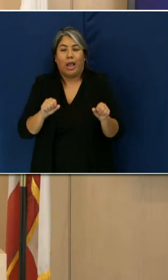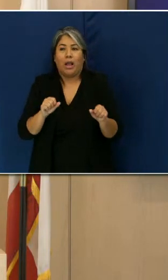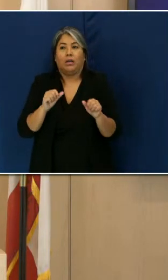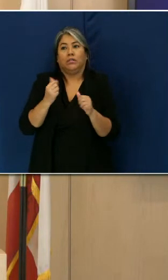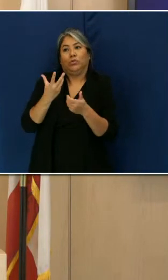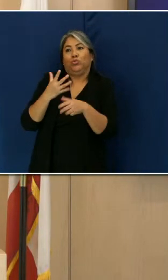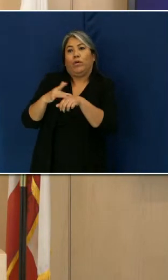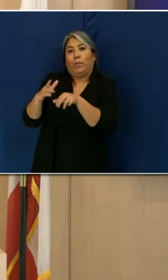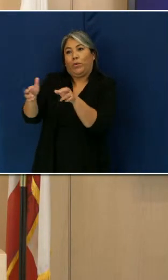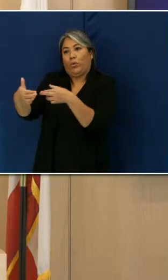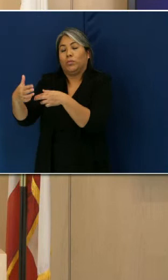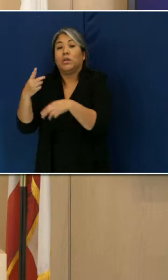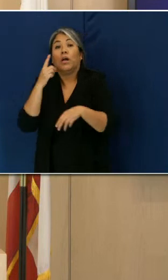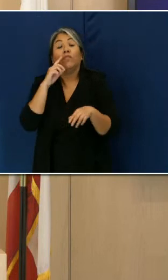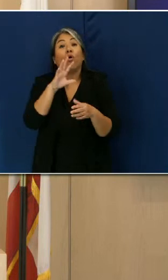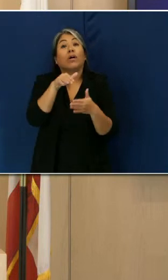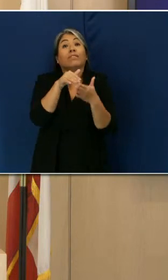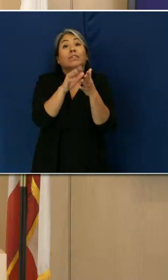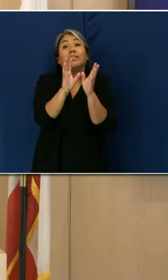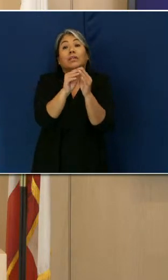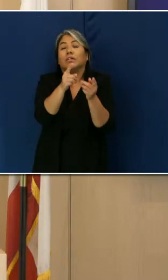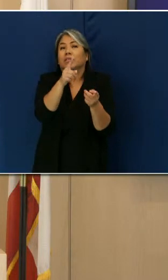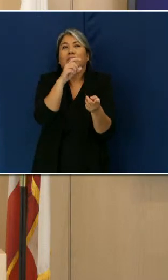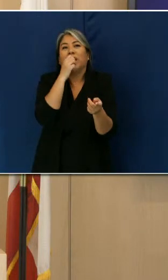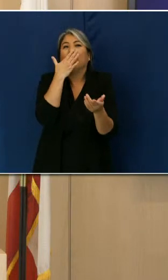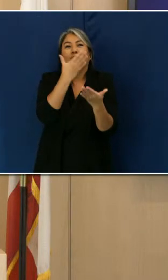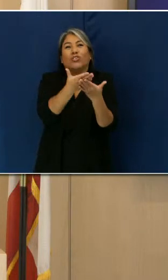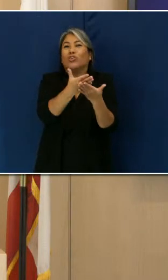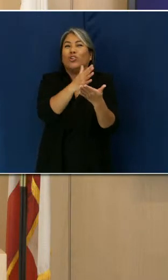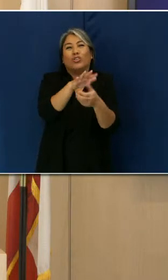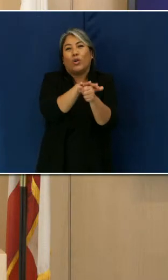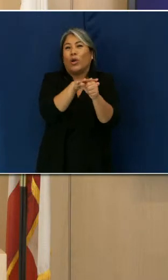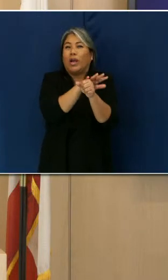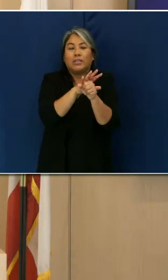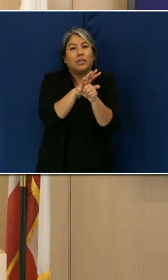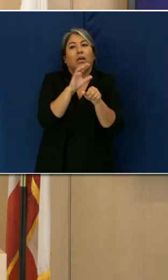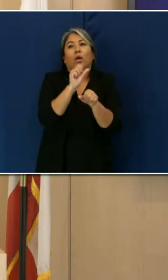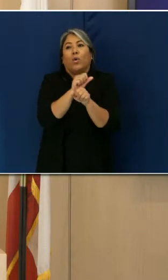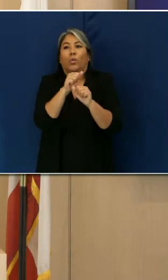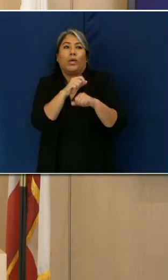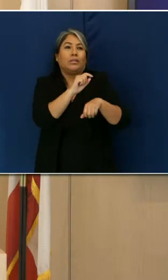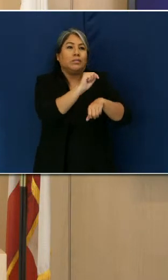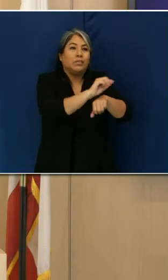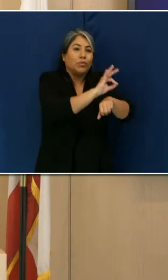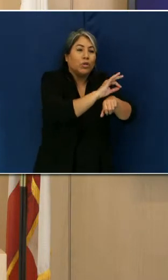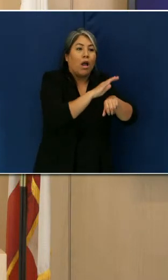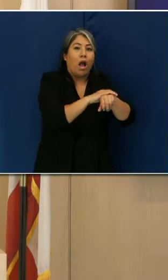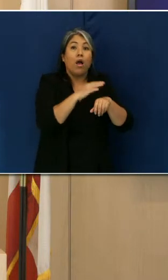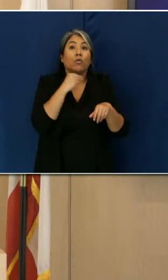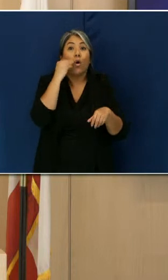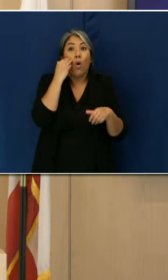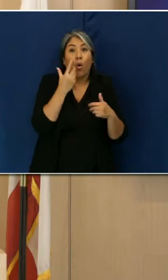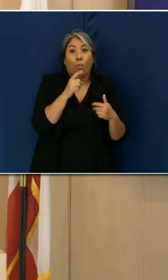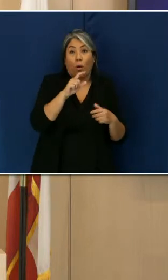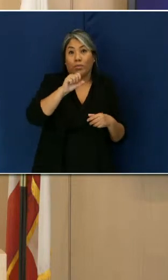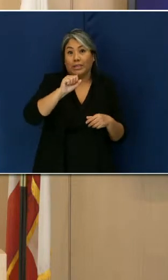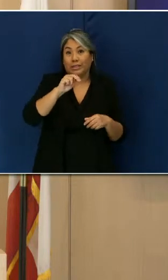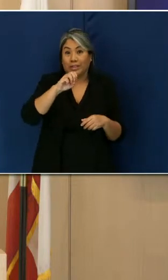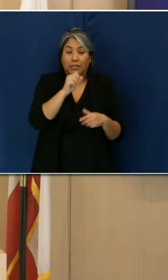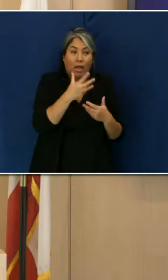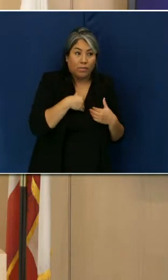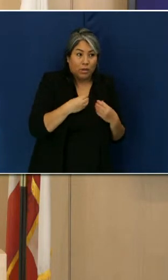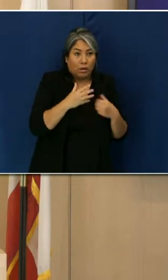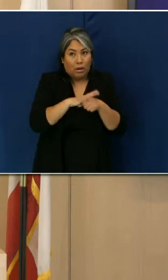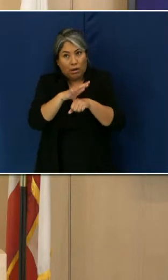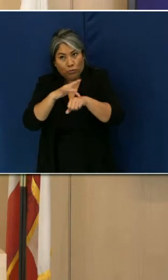for individuals where the convention center was not an appropriate location, working initially with the Regional Task Force on Homeless to have a few hundred rooms available, along with